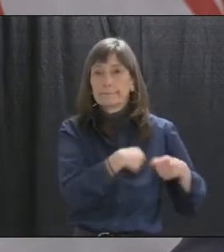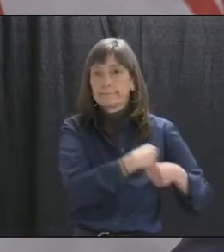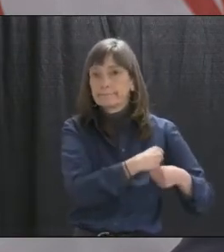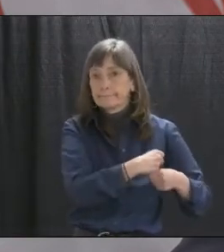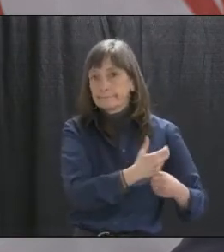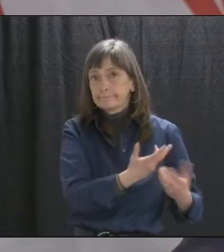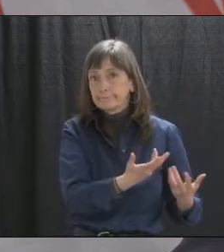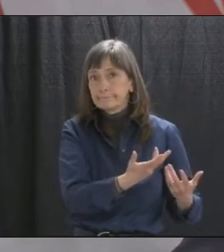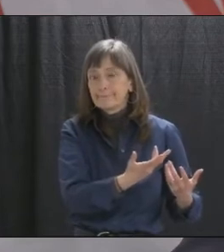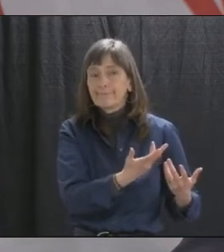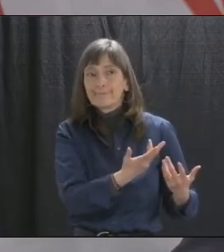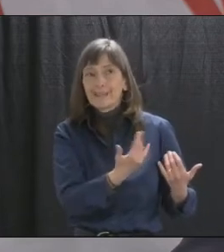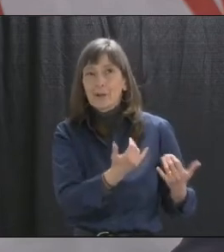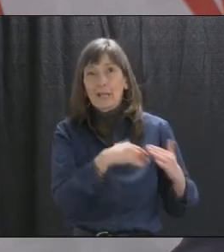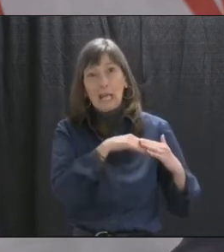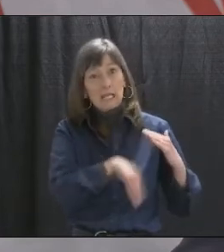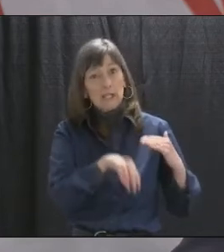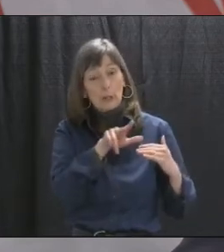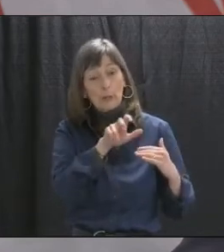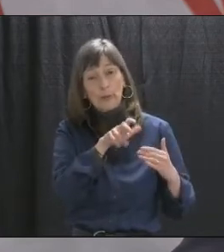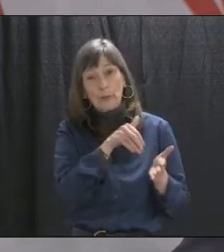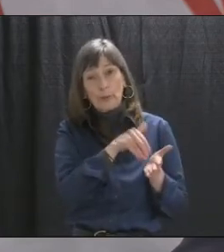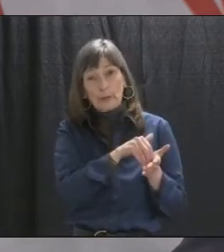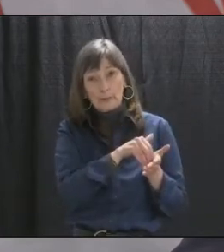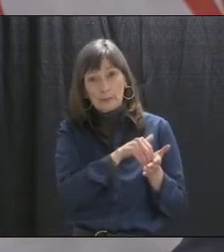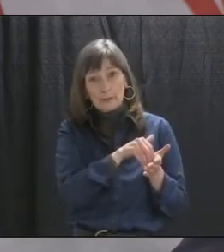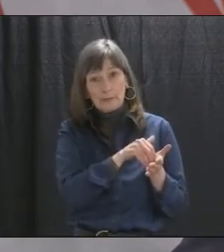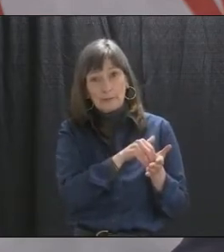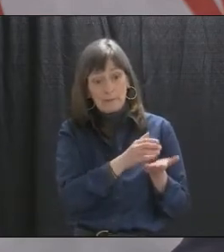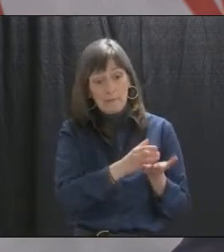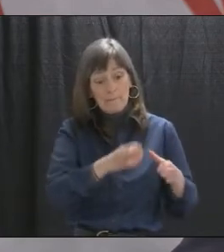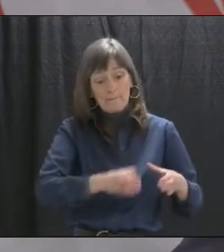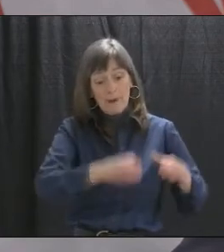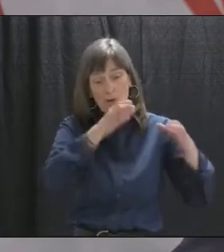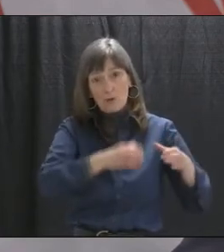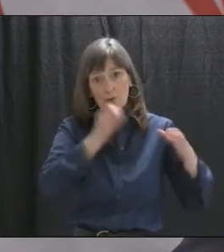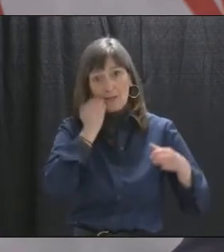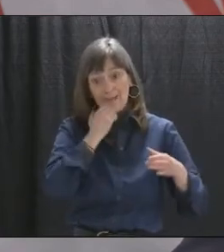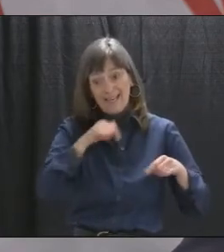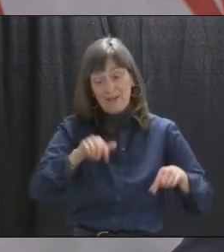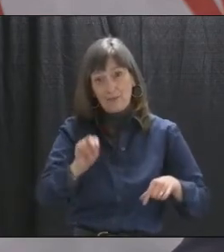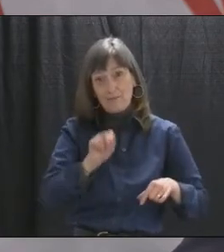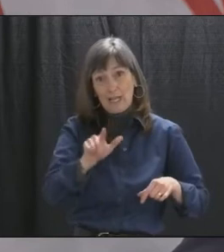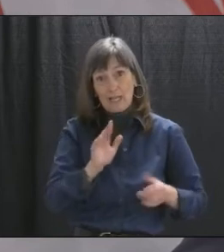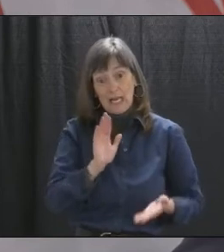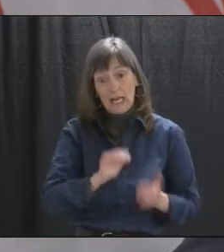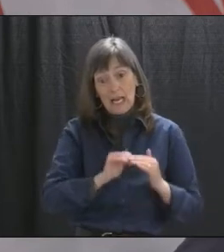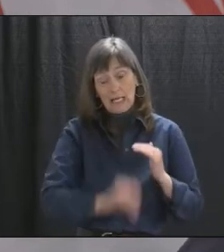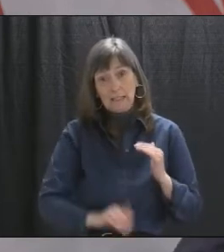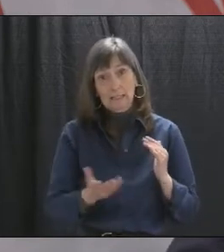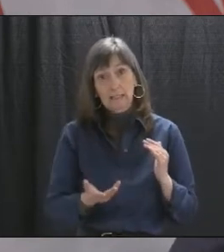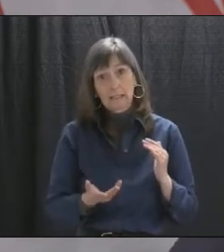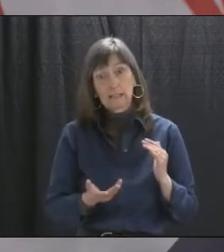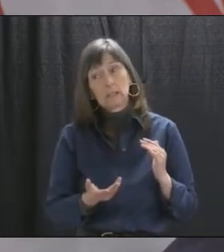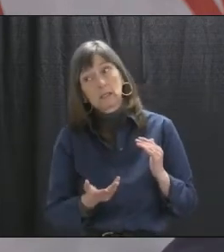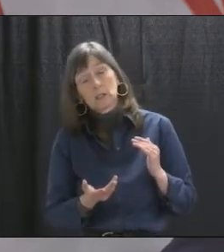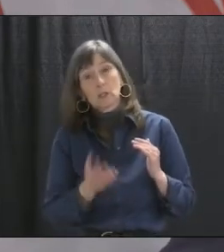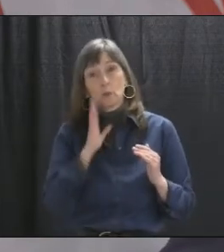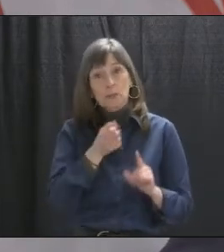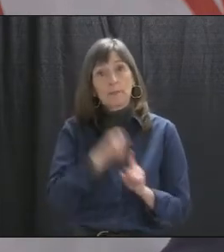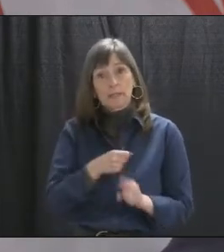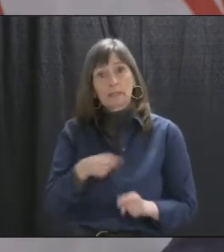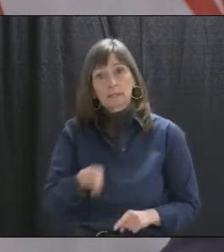in less than 300,000 barrels per day being produced in Newfoundland and Labrador. It's, for us, it would have a major impact on